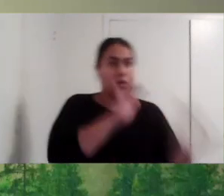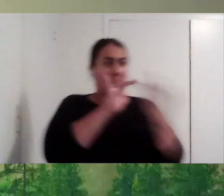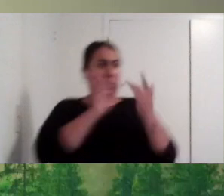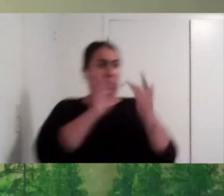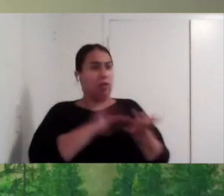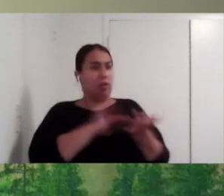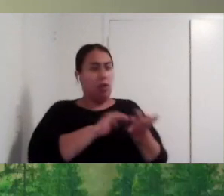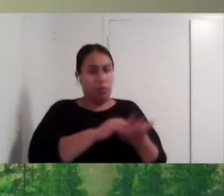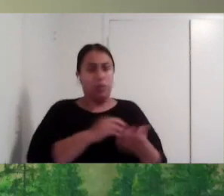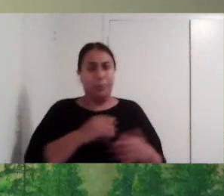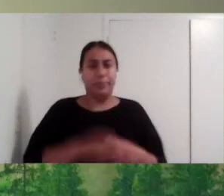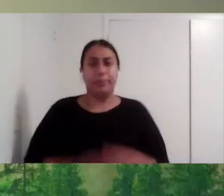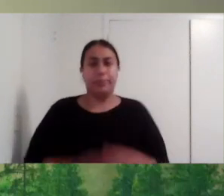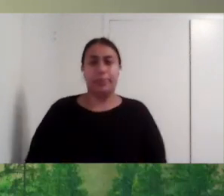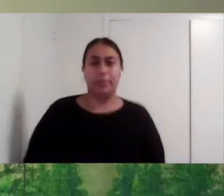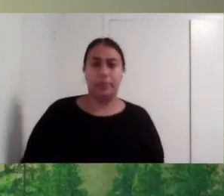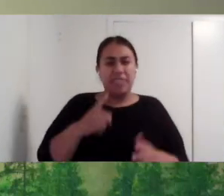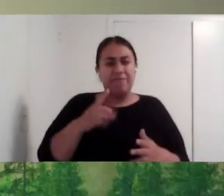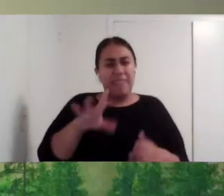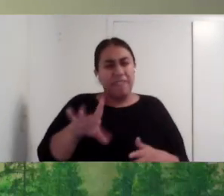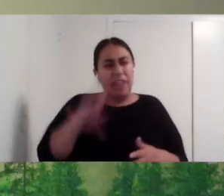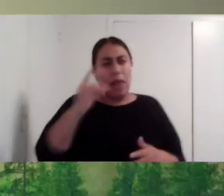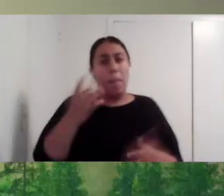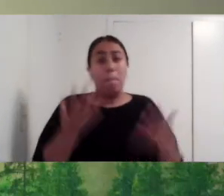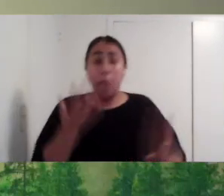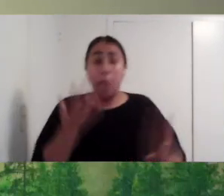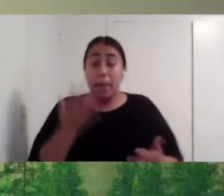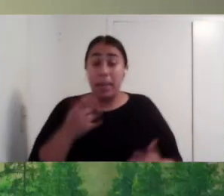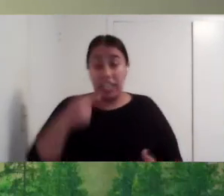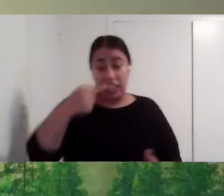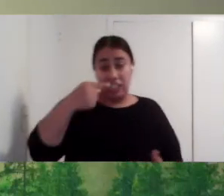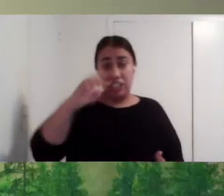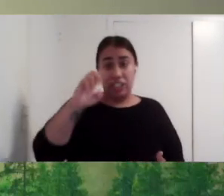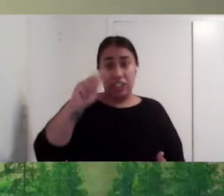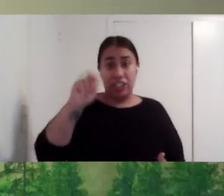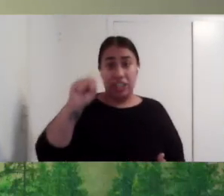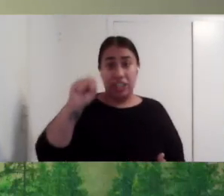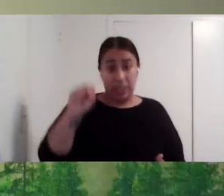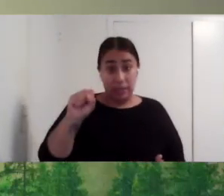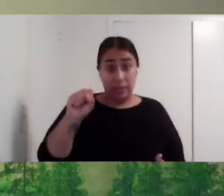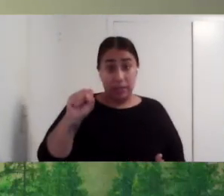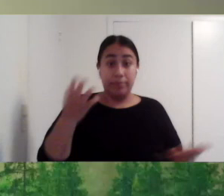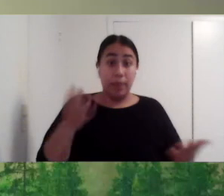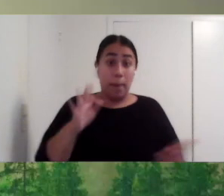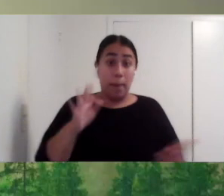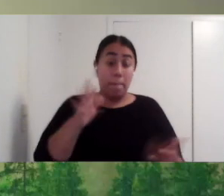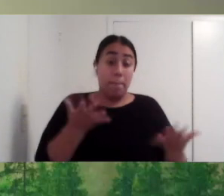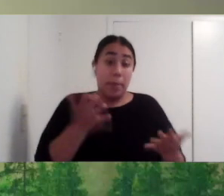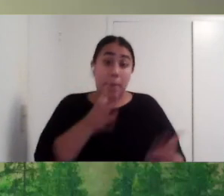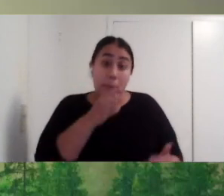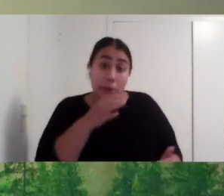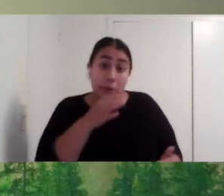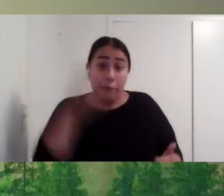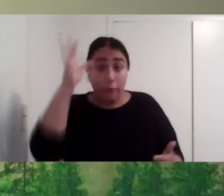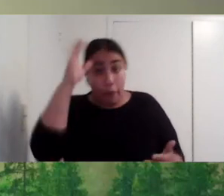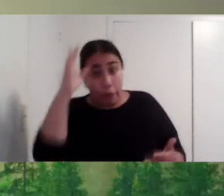time, and now we are more aware of it. In fact, we're kind of hyper aware of the problems that opioids can cause, ignoring the positive effects they still